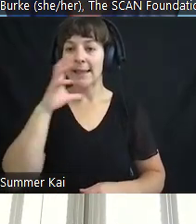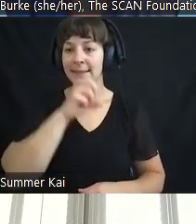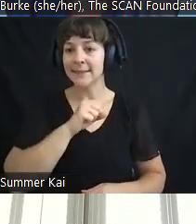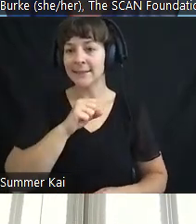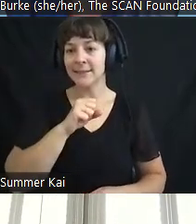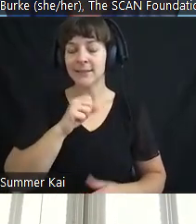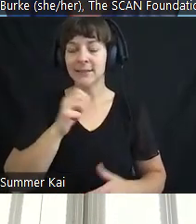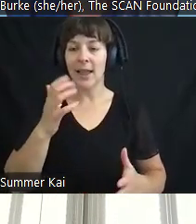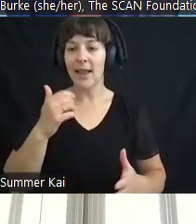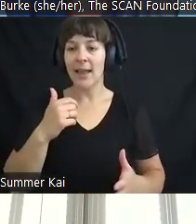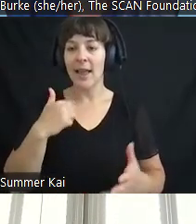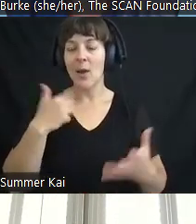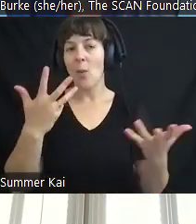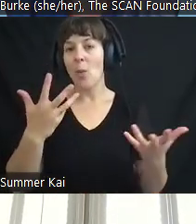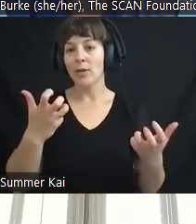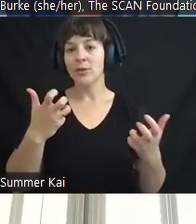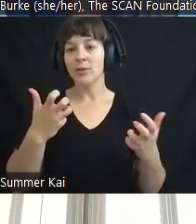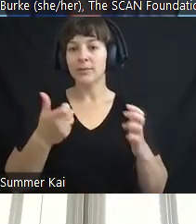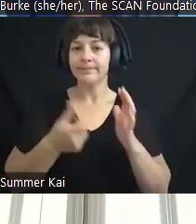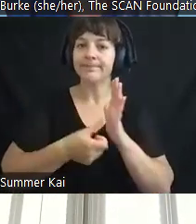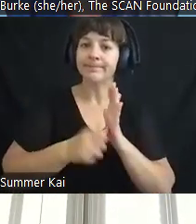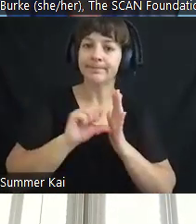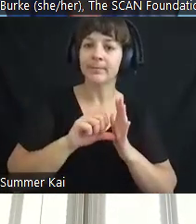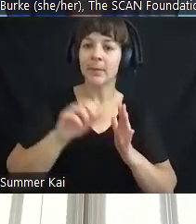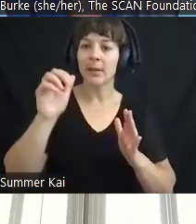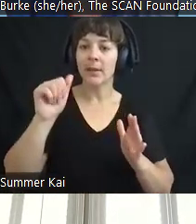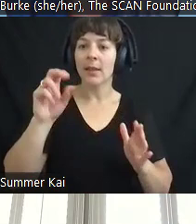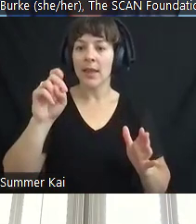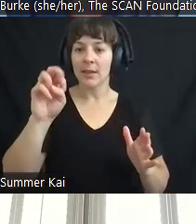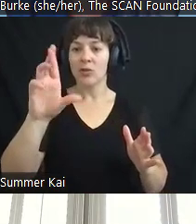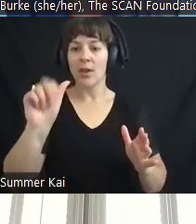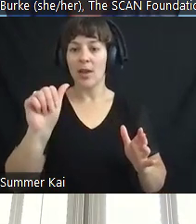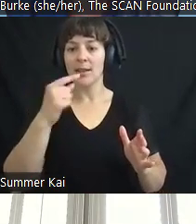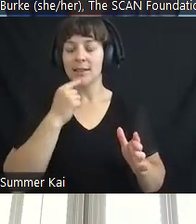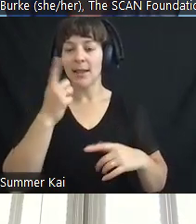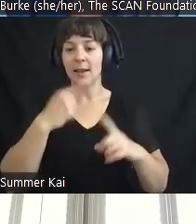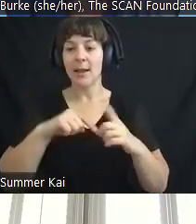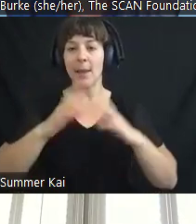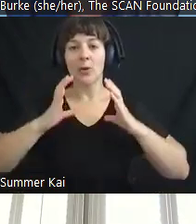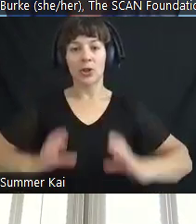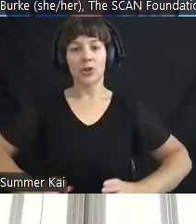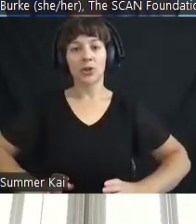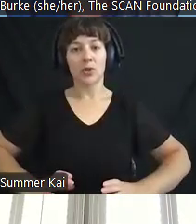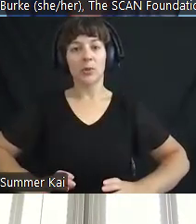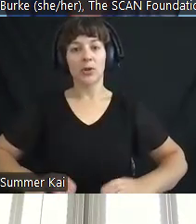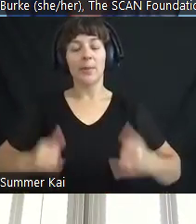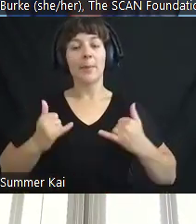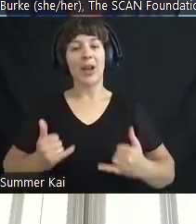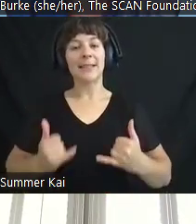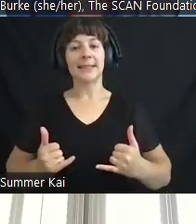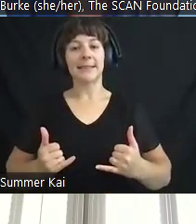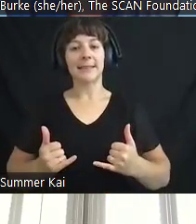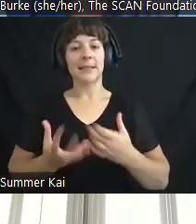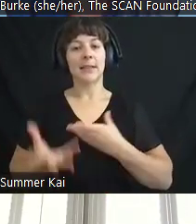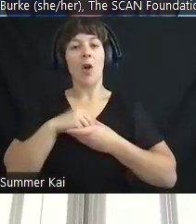to augment what Andrea is saying about a consumer presence to be involved